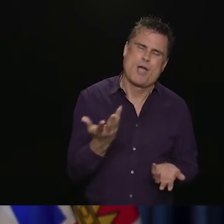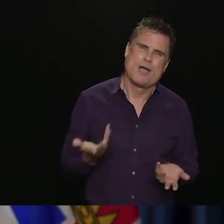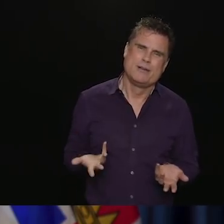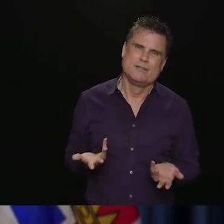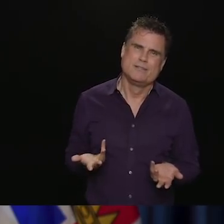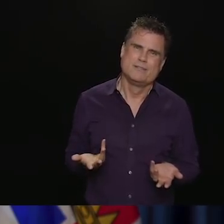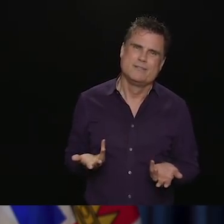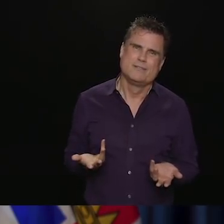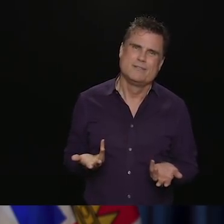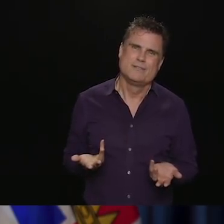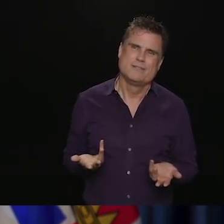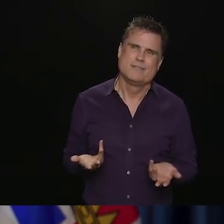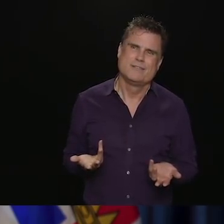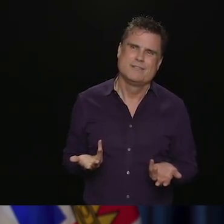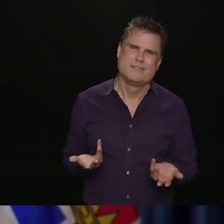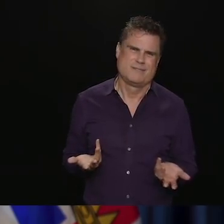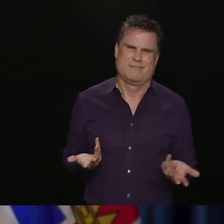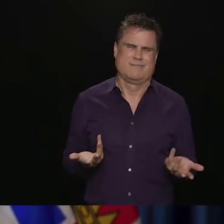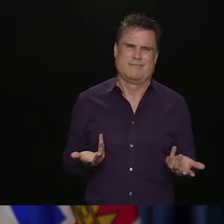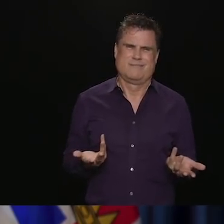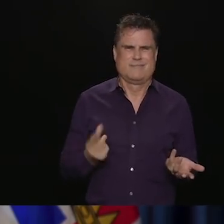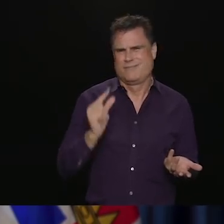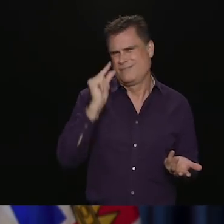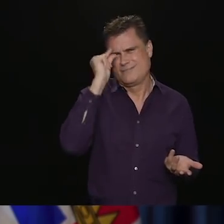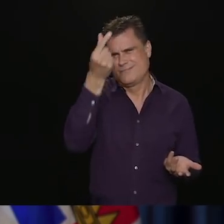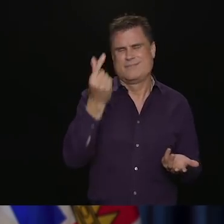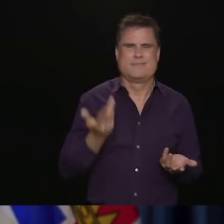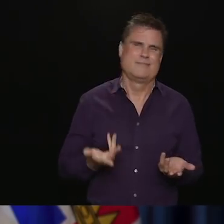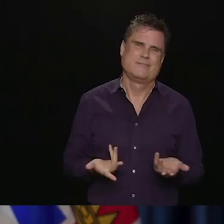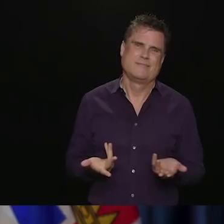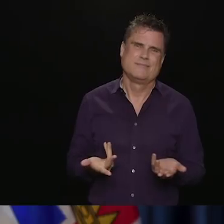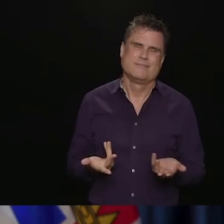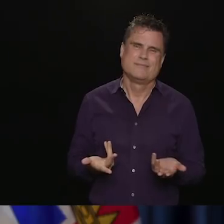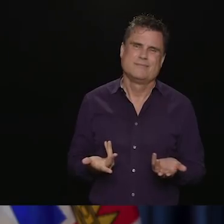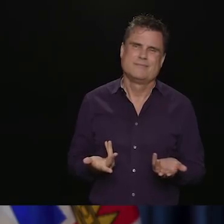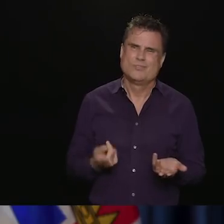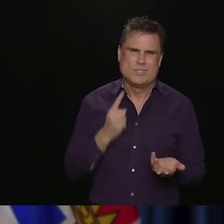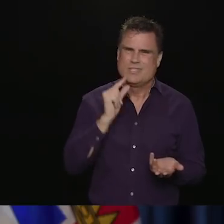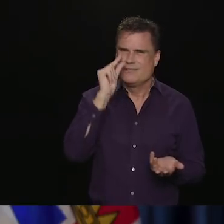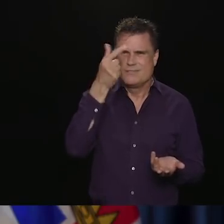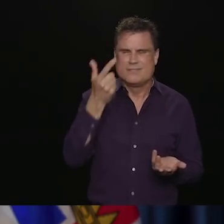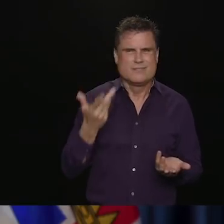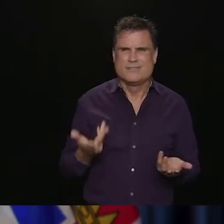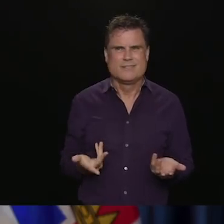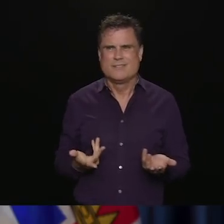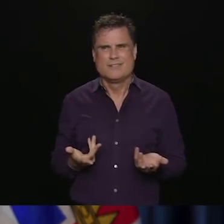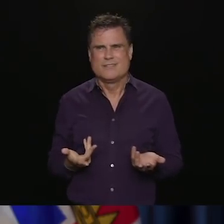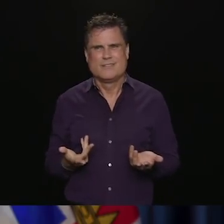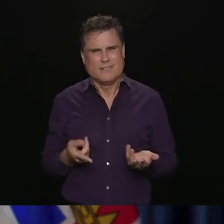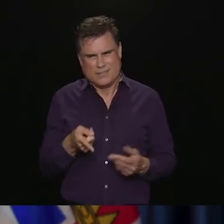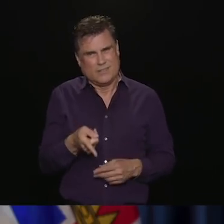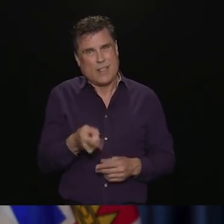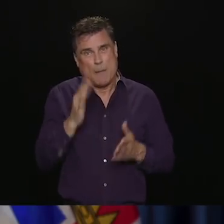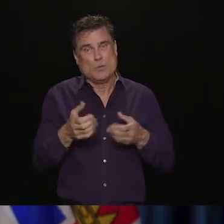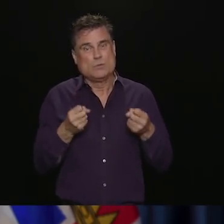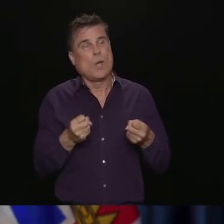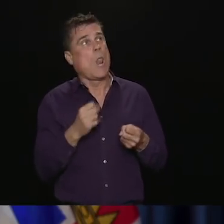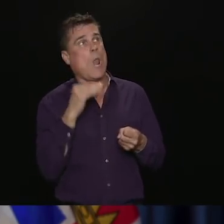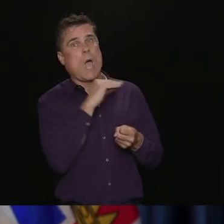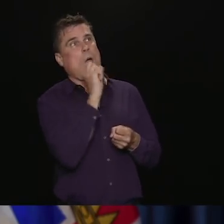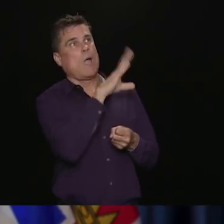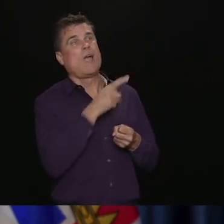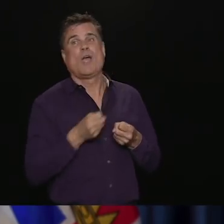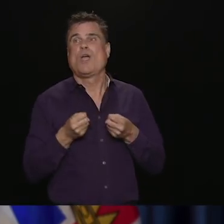sense, and they put at risk, in some respects, their ability to visit our country in the future.